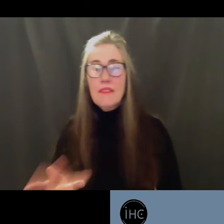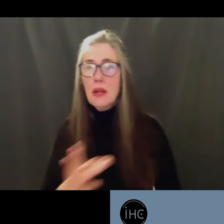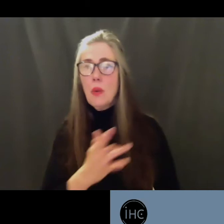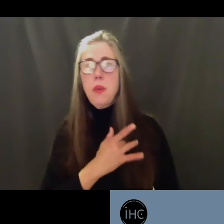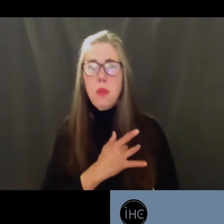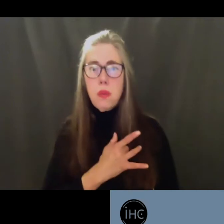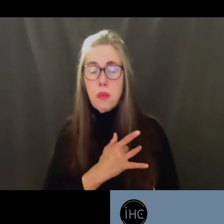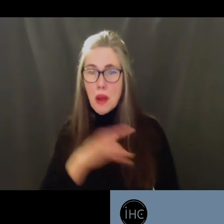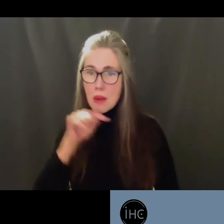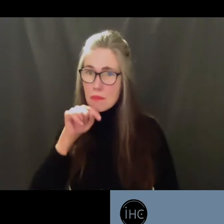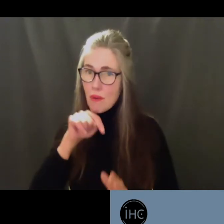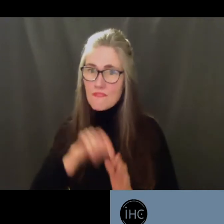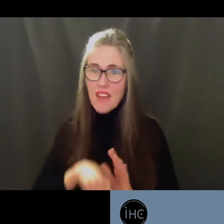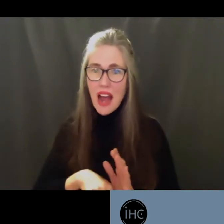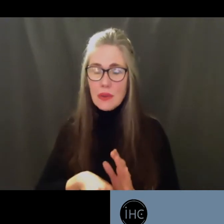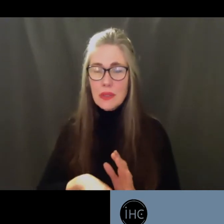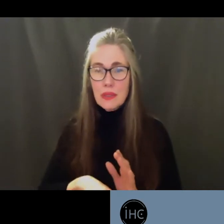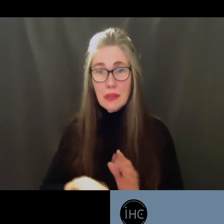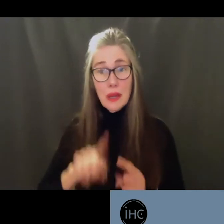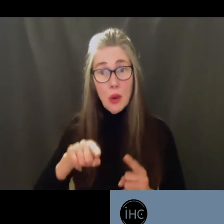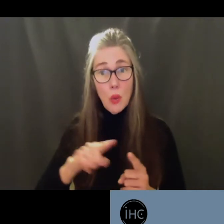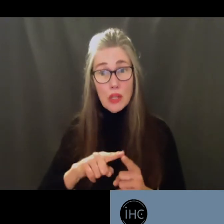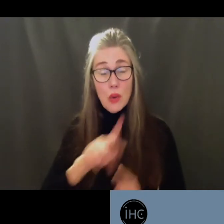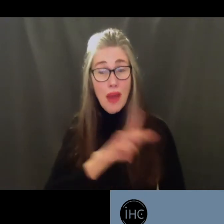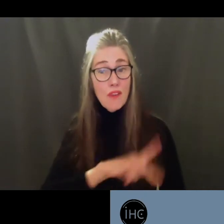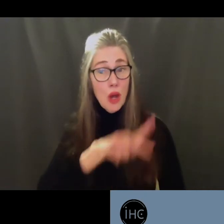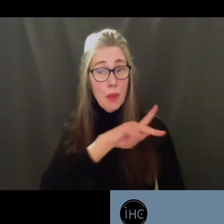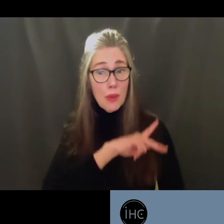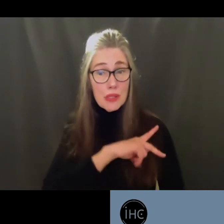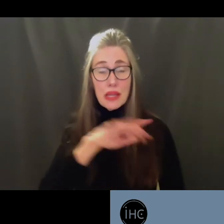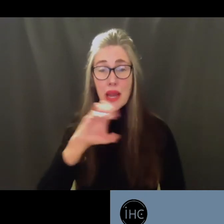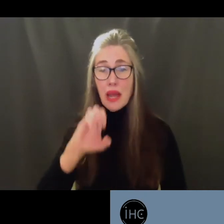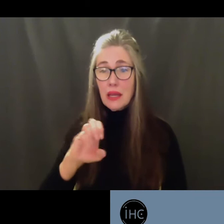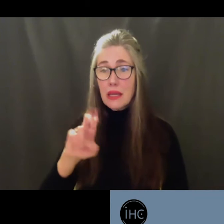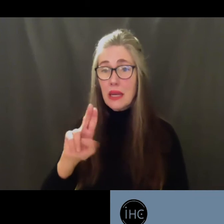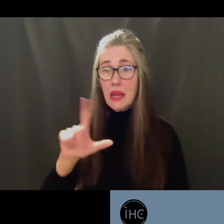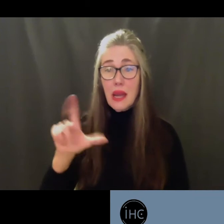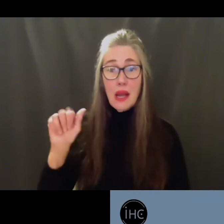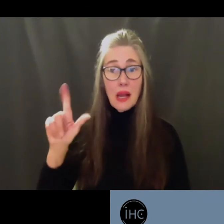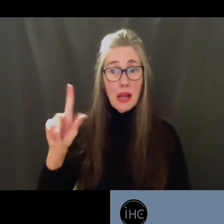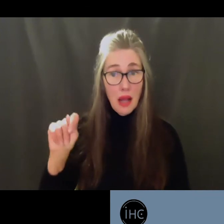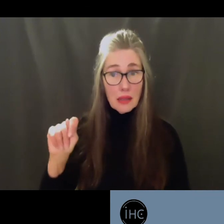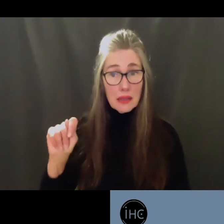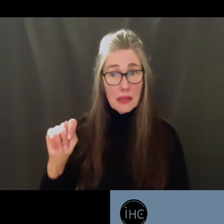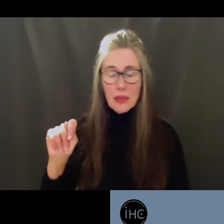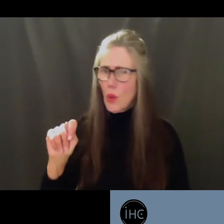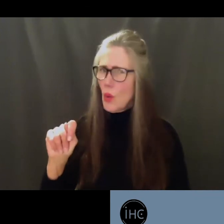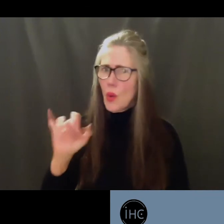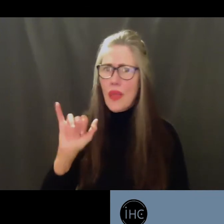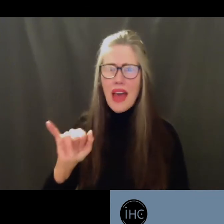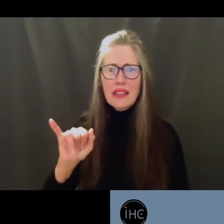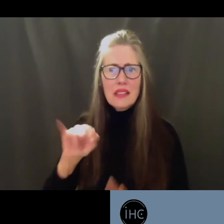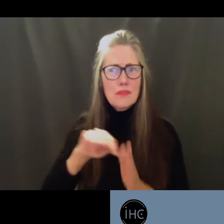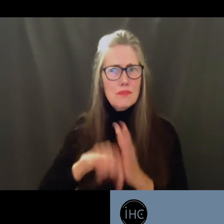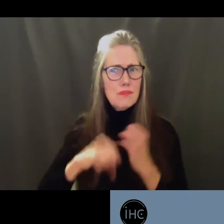And the personality cult stuff is really key. And it was difficult to get people to, these are, when